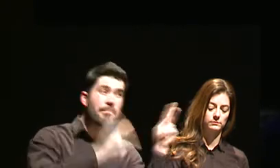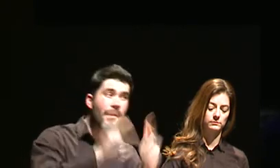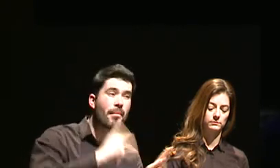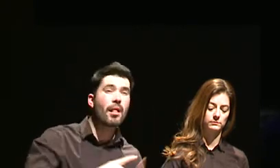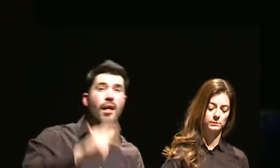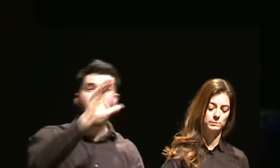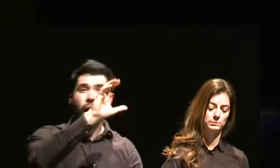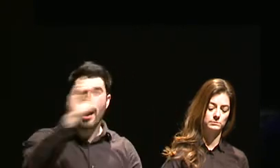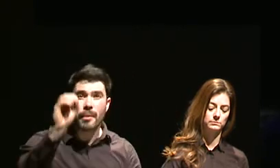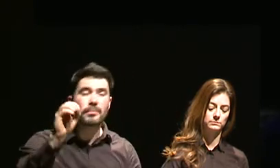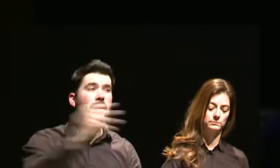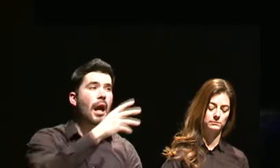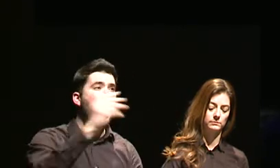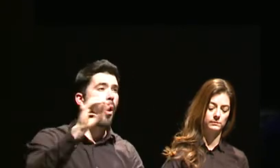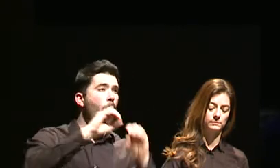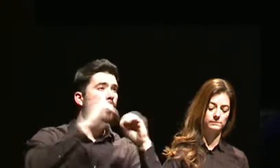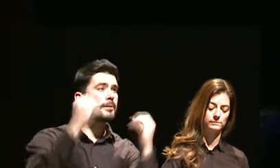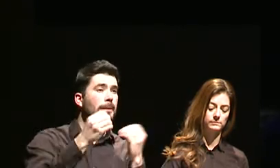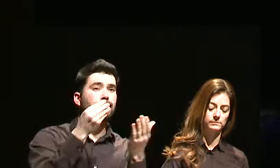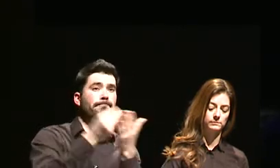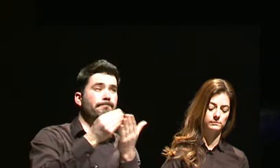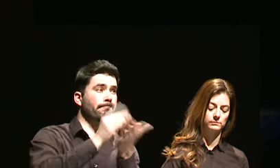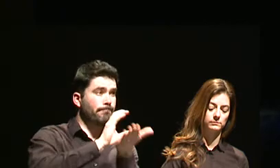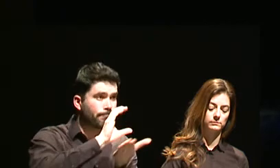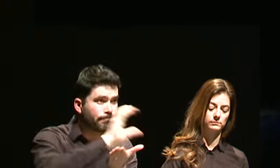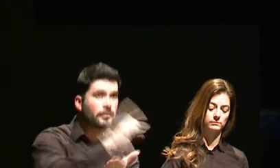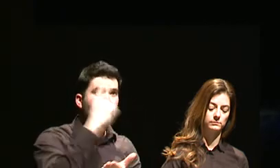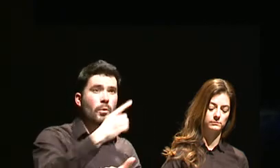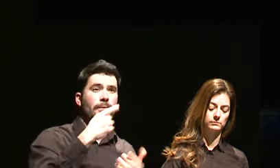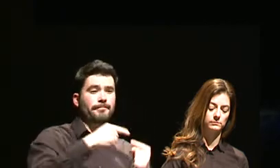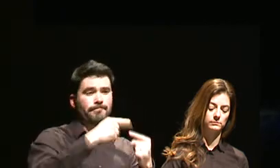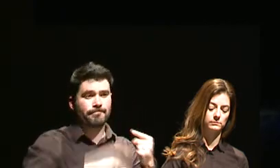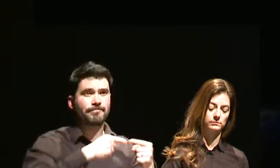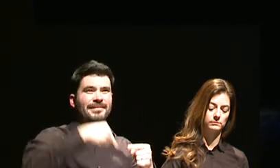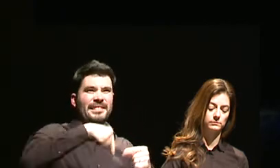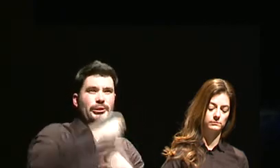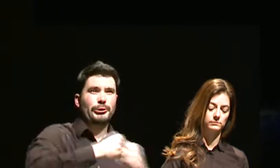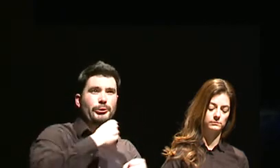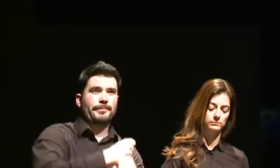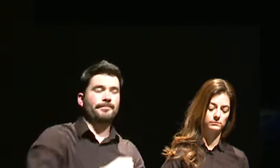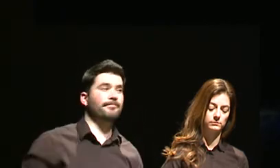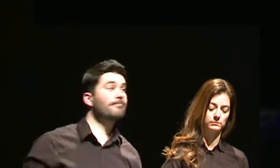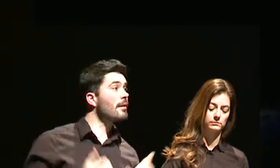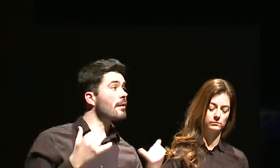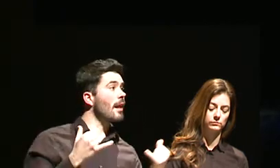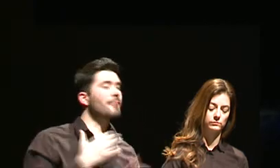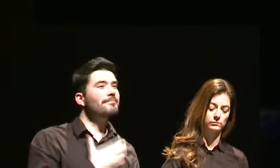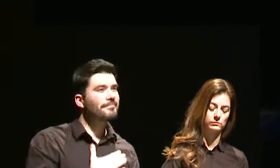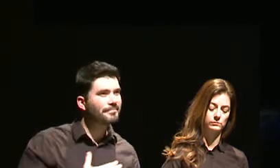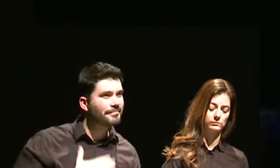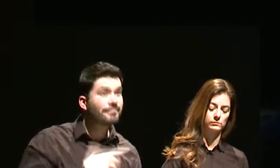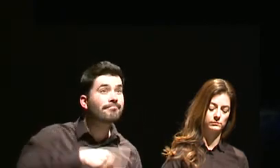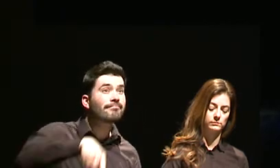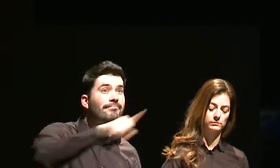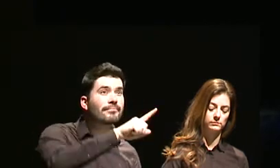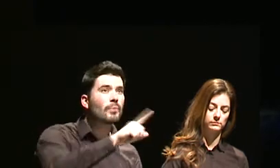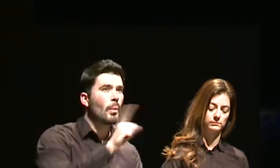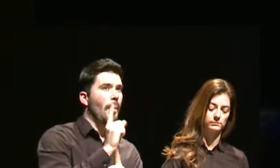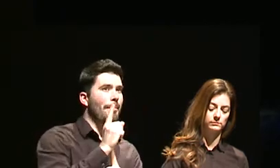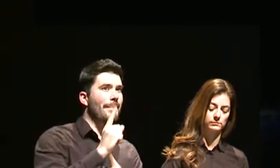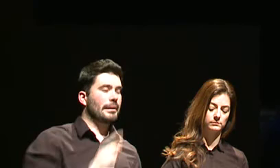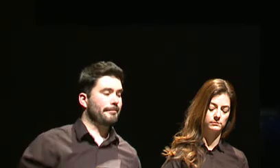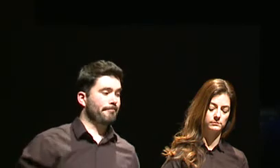and foundations that have helped make this season possible. At this time, please take a moment to ensure that all personal